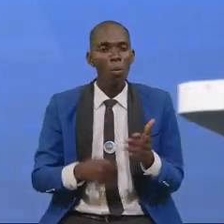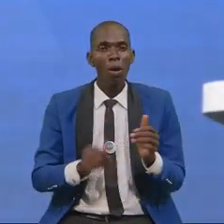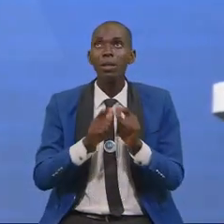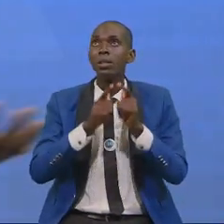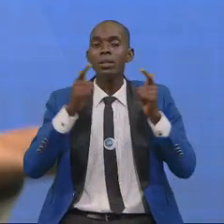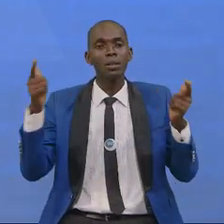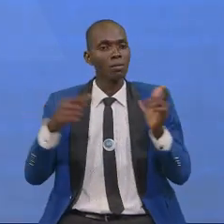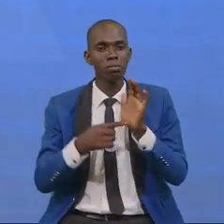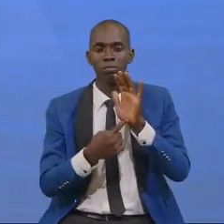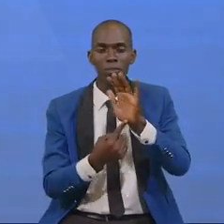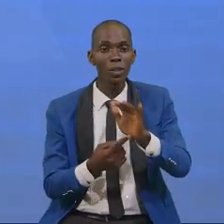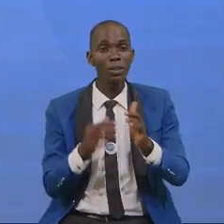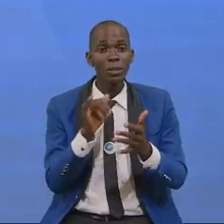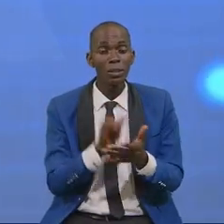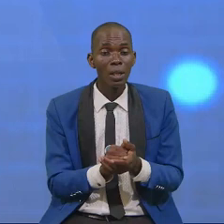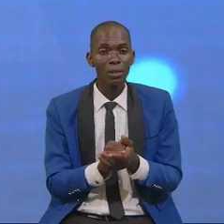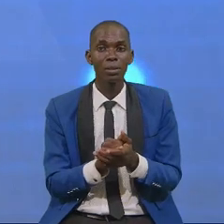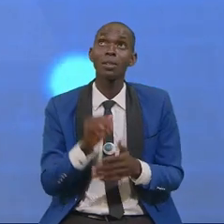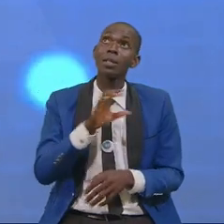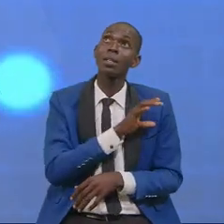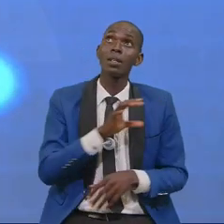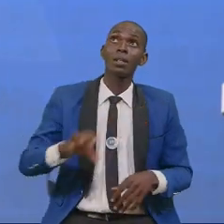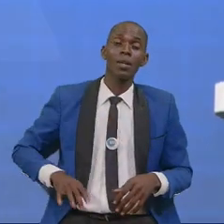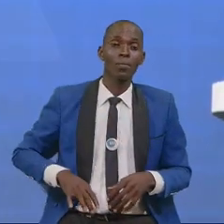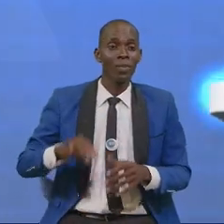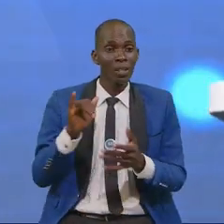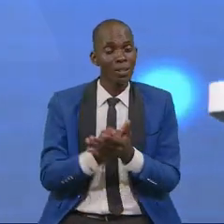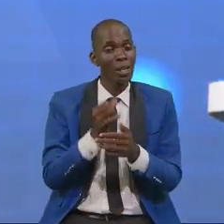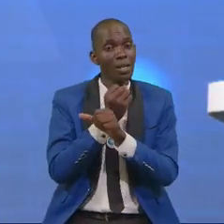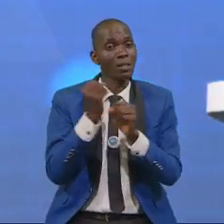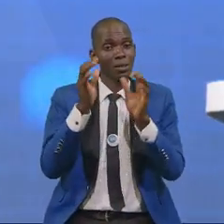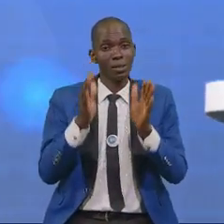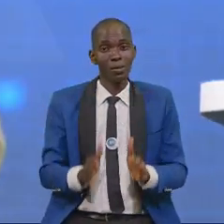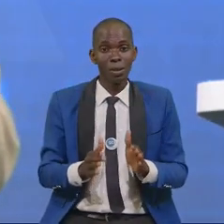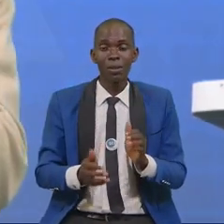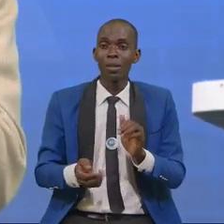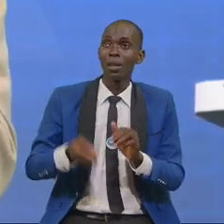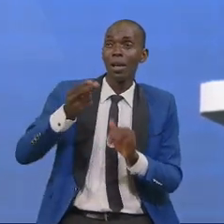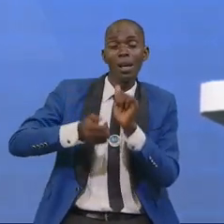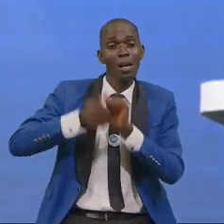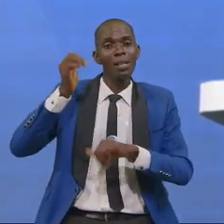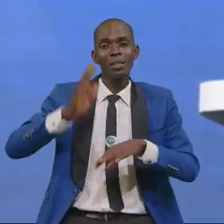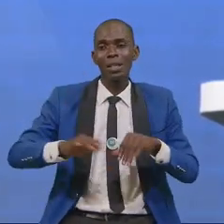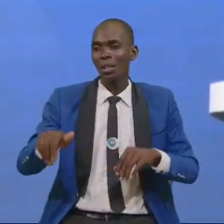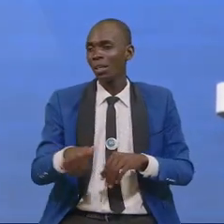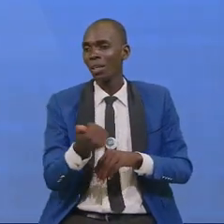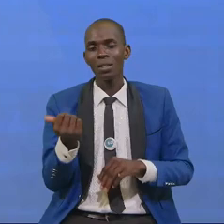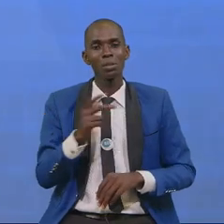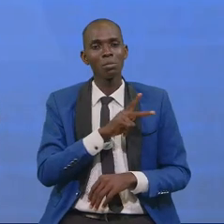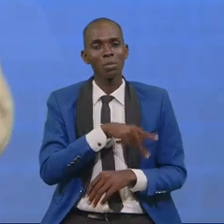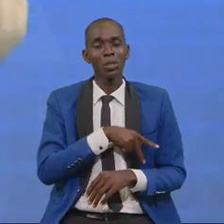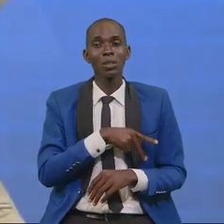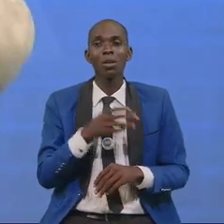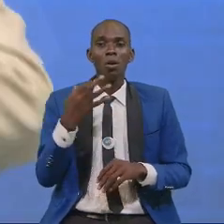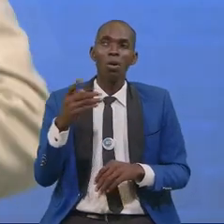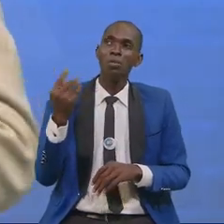revelation, that Christ, that Savior, higher than any personality of the past,